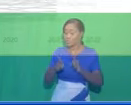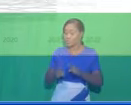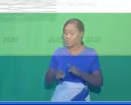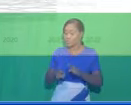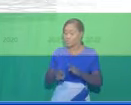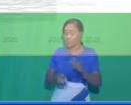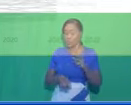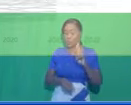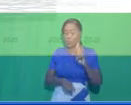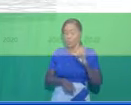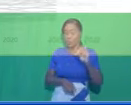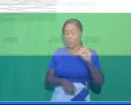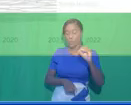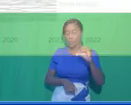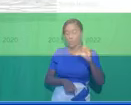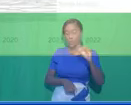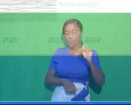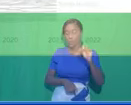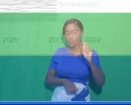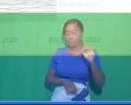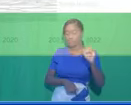Rio Claro?